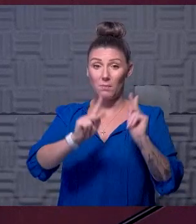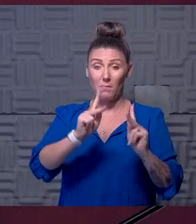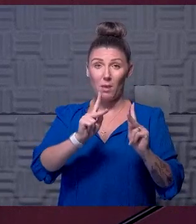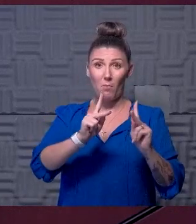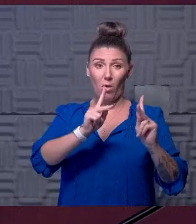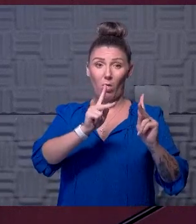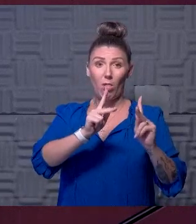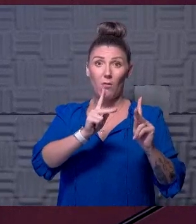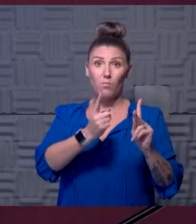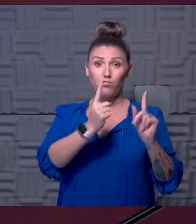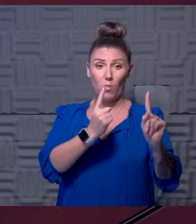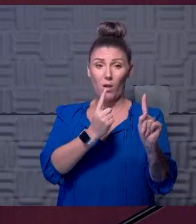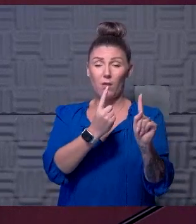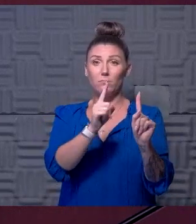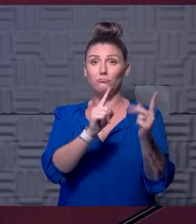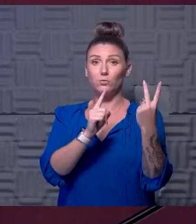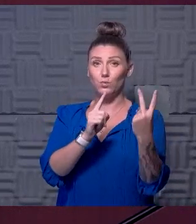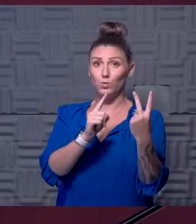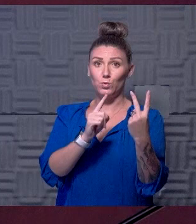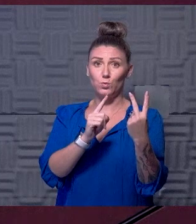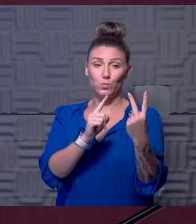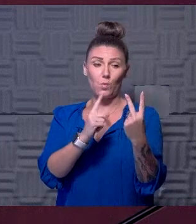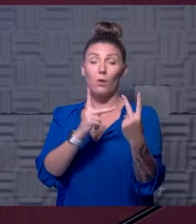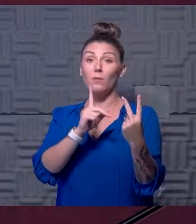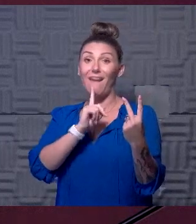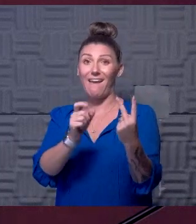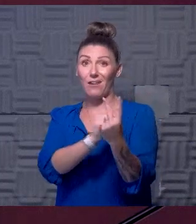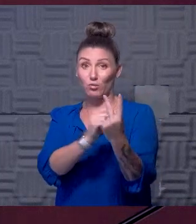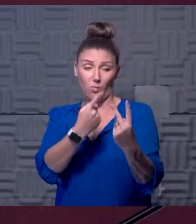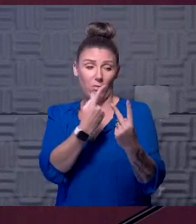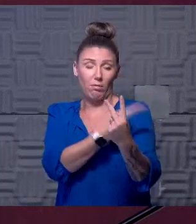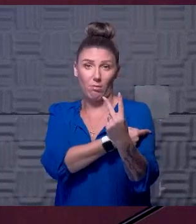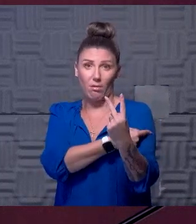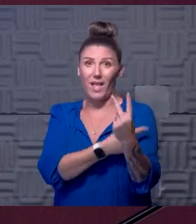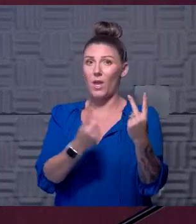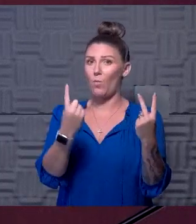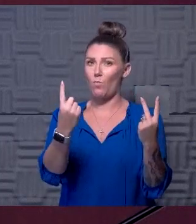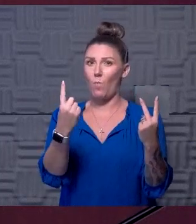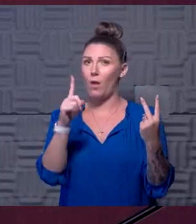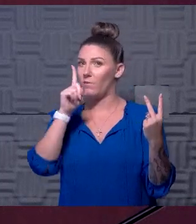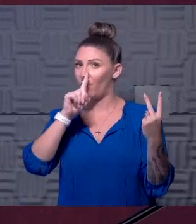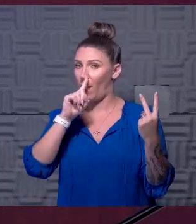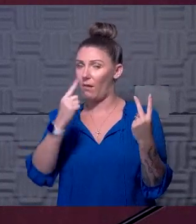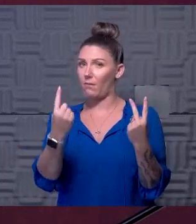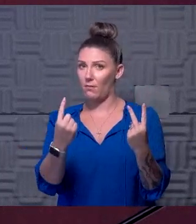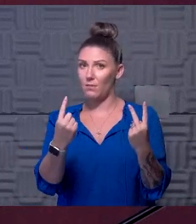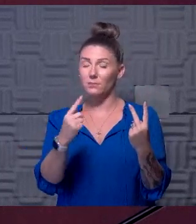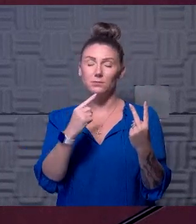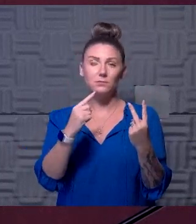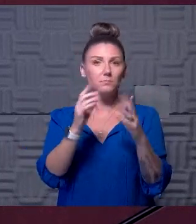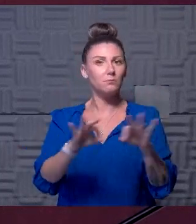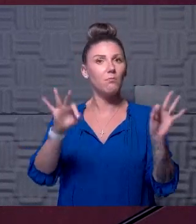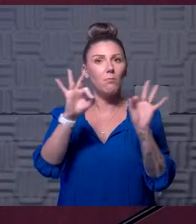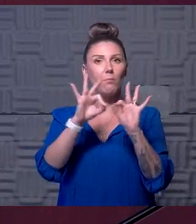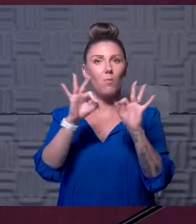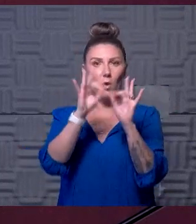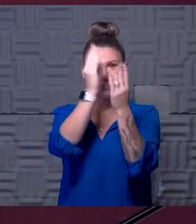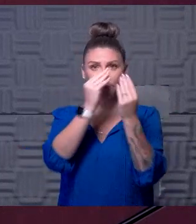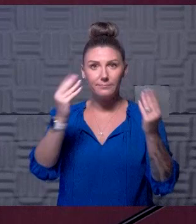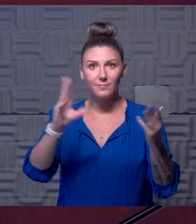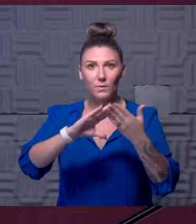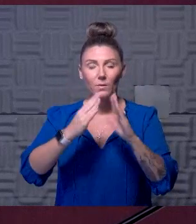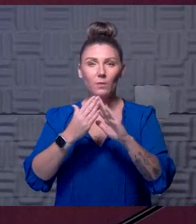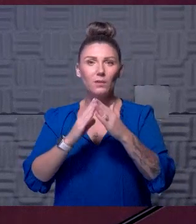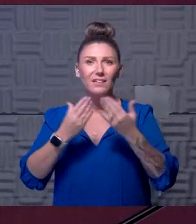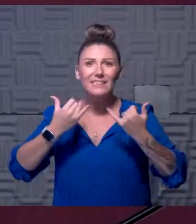active vaccine, 1 will get placebo. And I think that's a very important message, you know, to go out to our community, is that this is